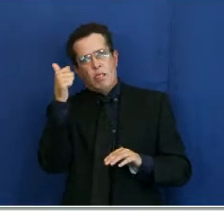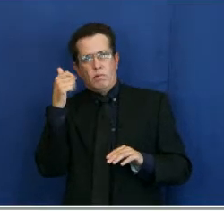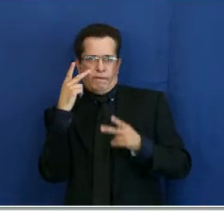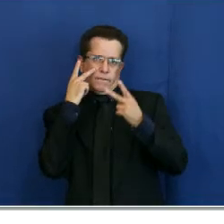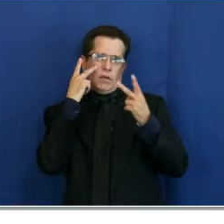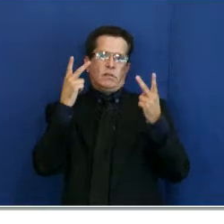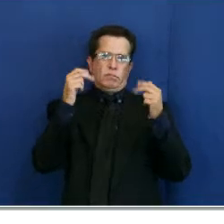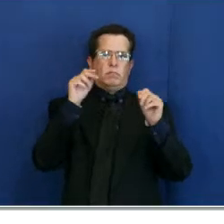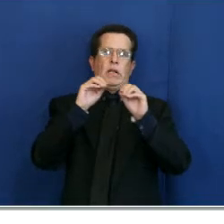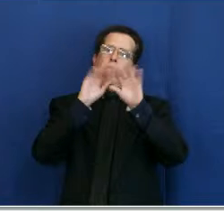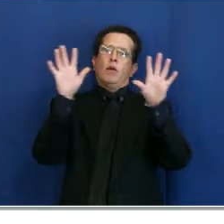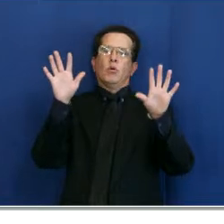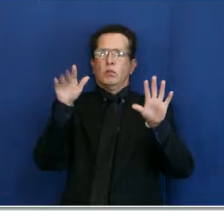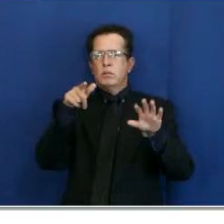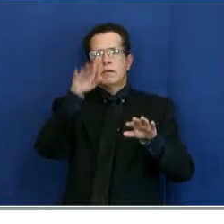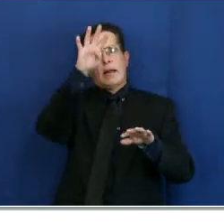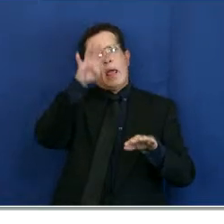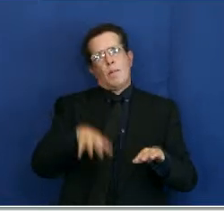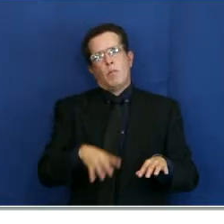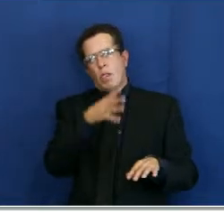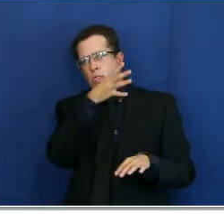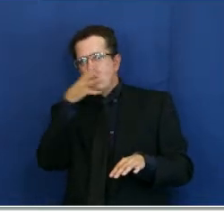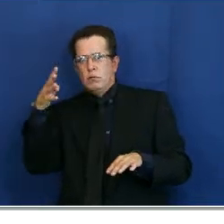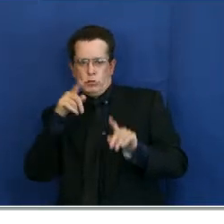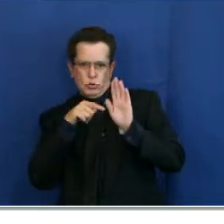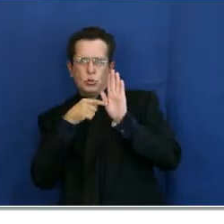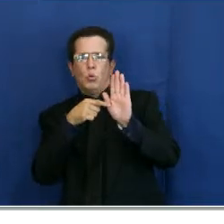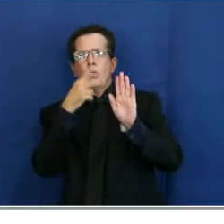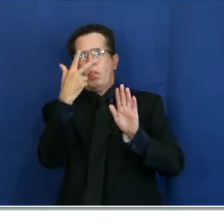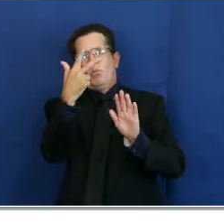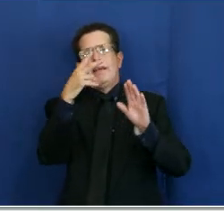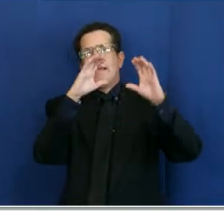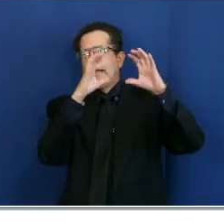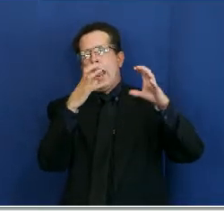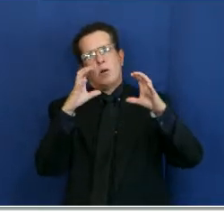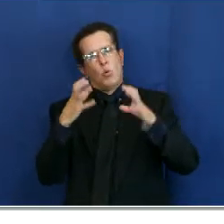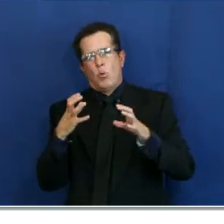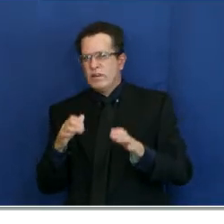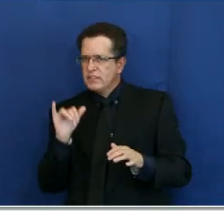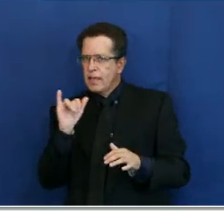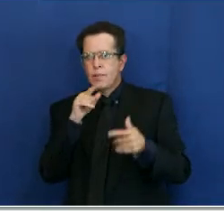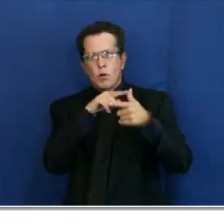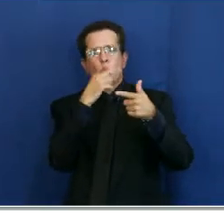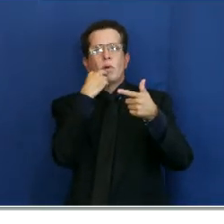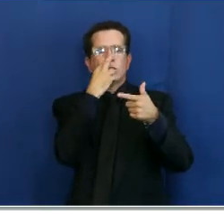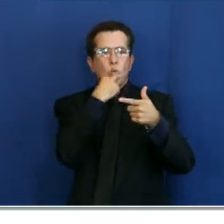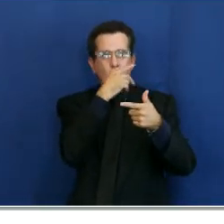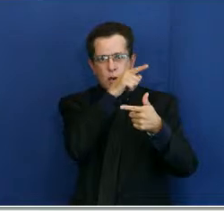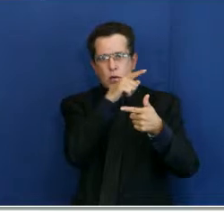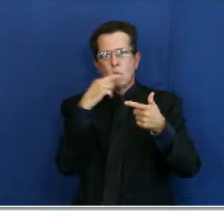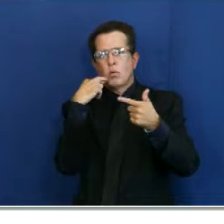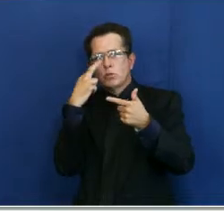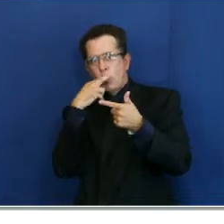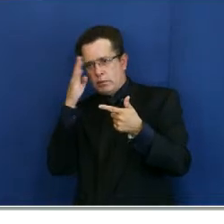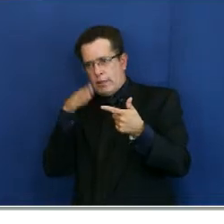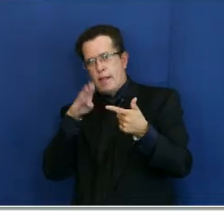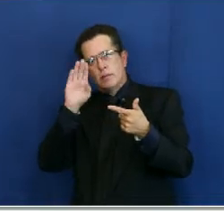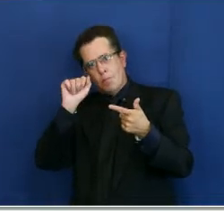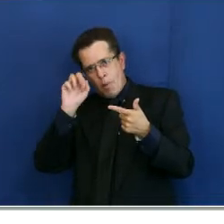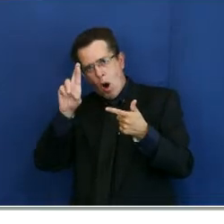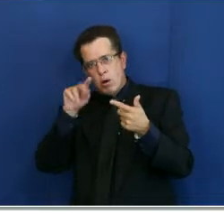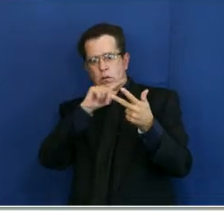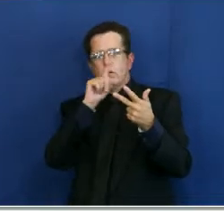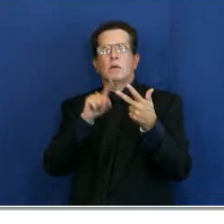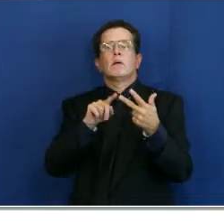same information in a table format showing the three categories again, restaurants and restaurants/bars,